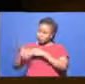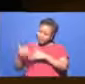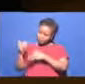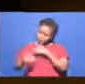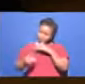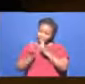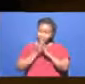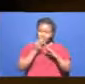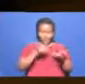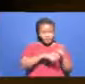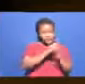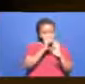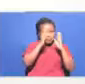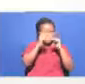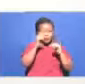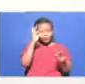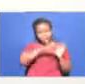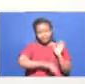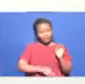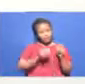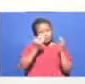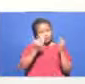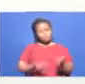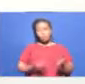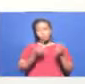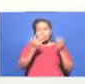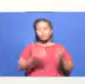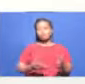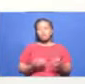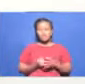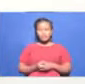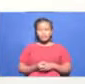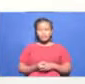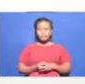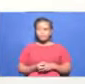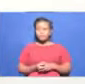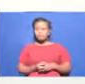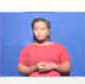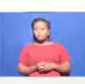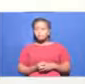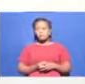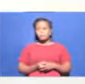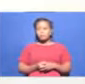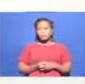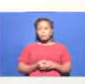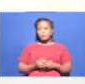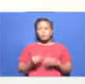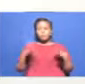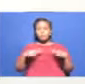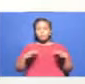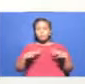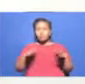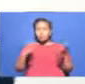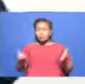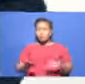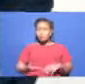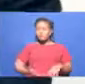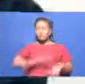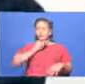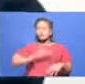and allegedly set the homestead ablaze. So the public came rowdy. And rowdy, and they went to the